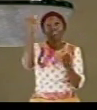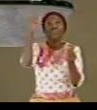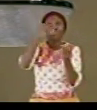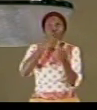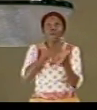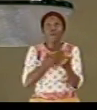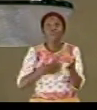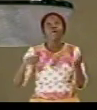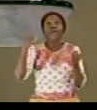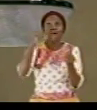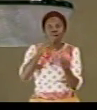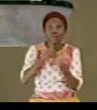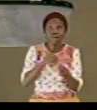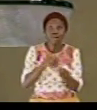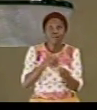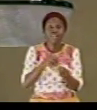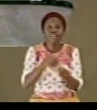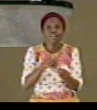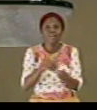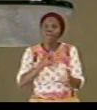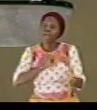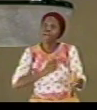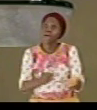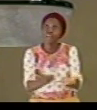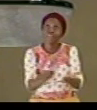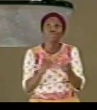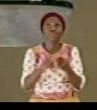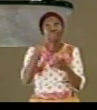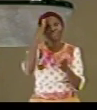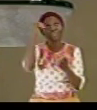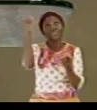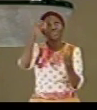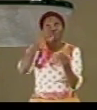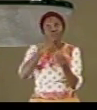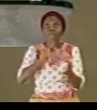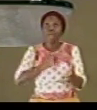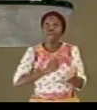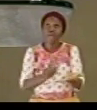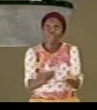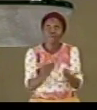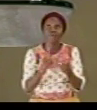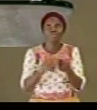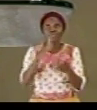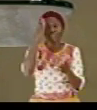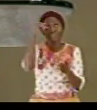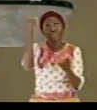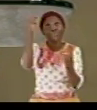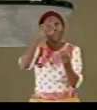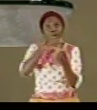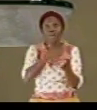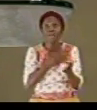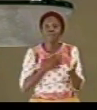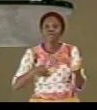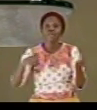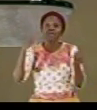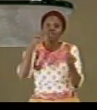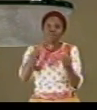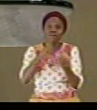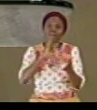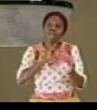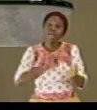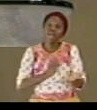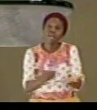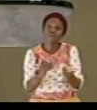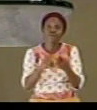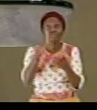You more and more. I want to know You more. I want to know You more and more. I want to